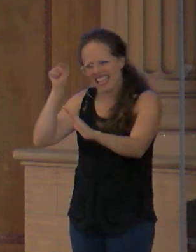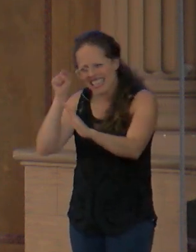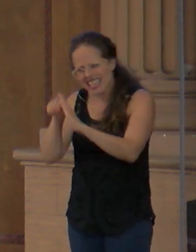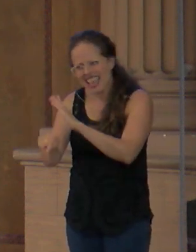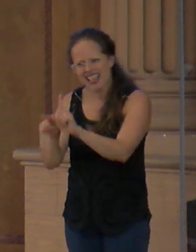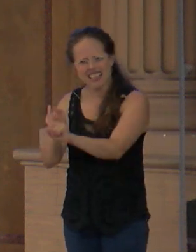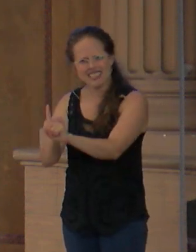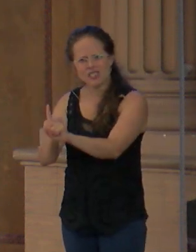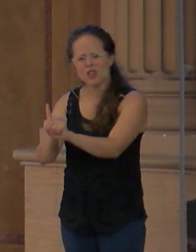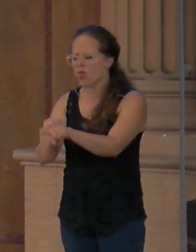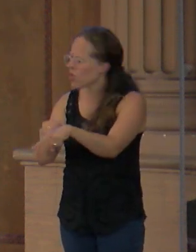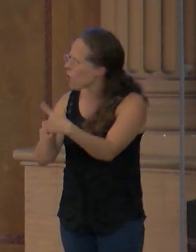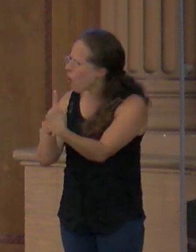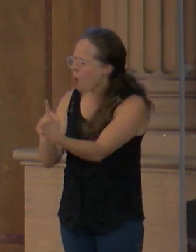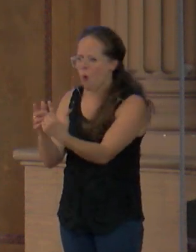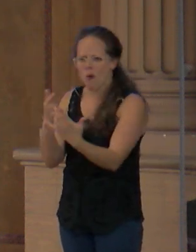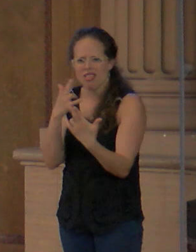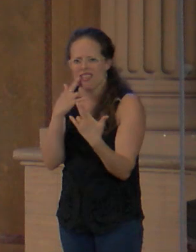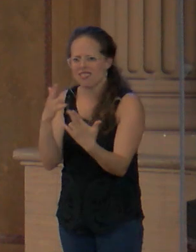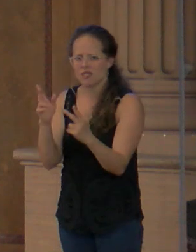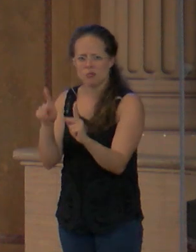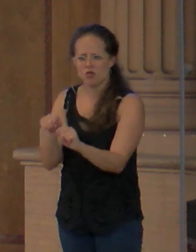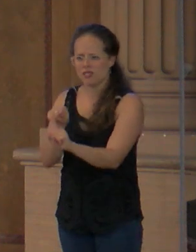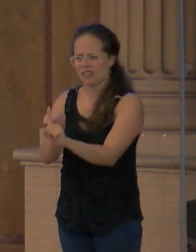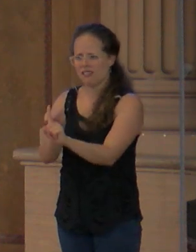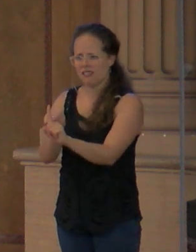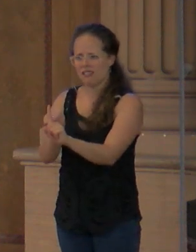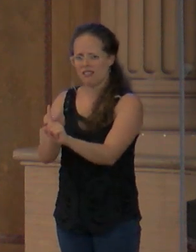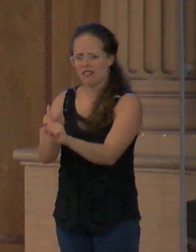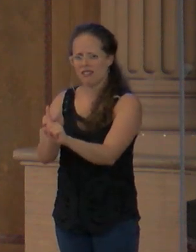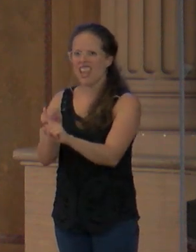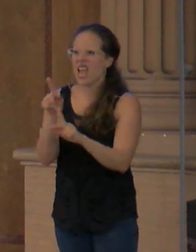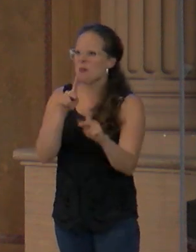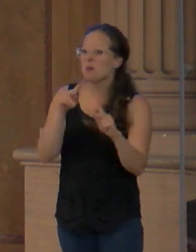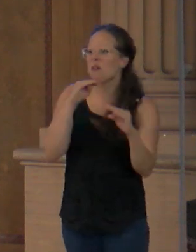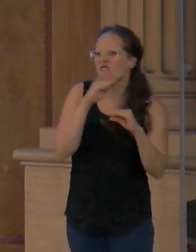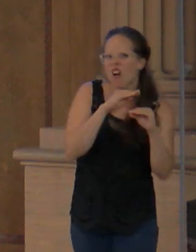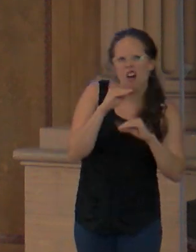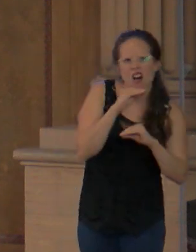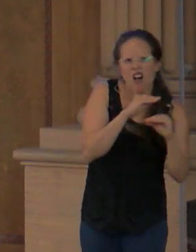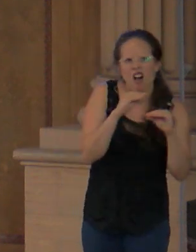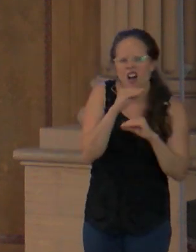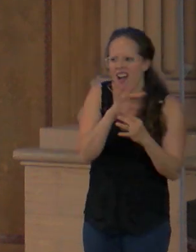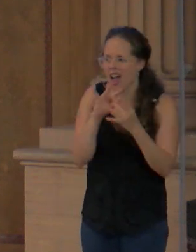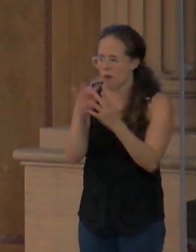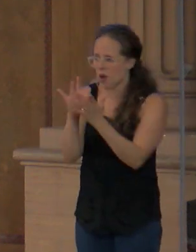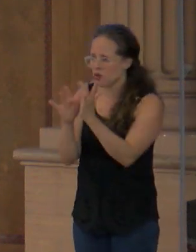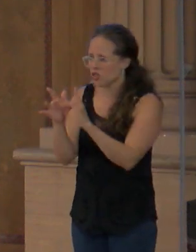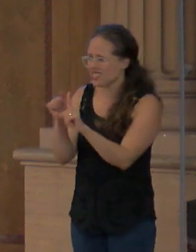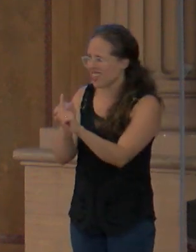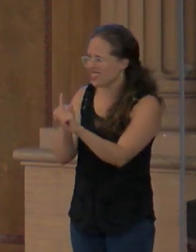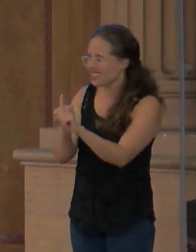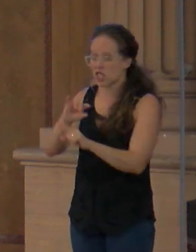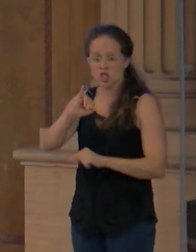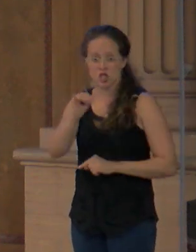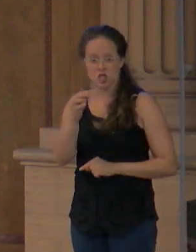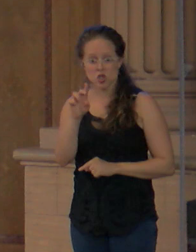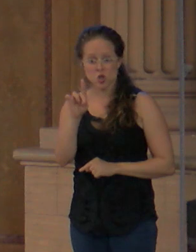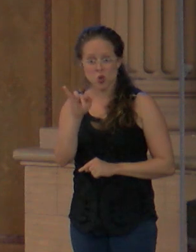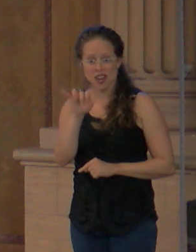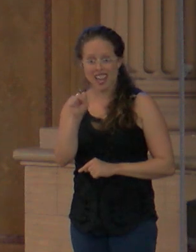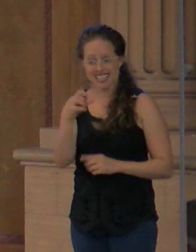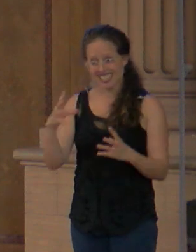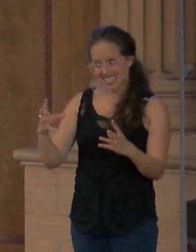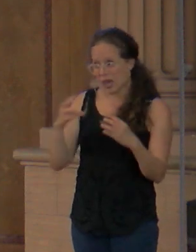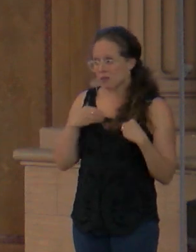person. They stirred up false witnesses against him to lie. Judas accepted a bribe to pervert justice.